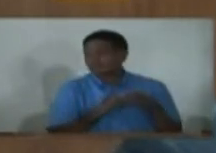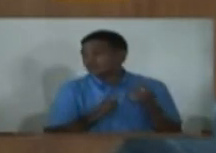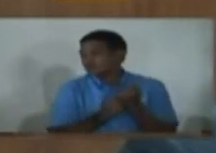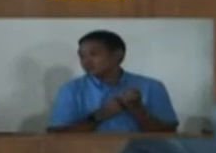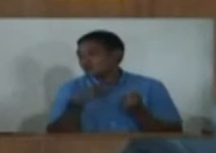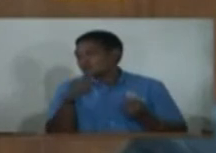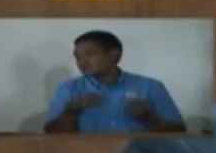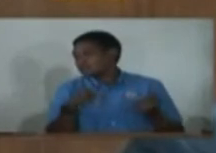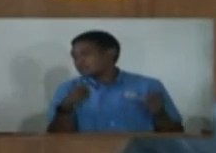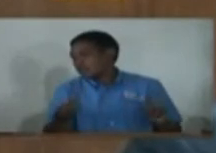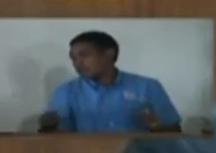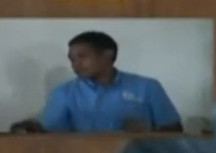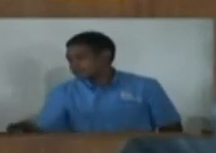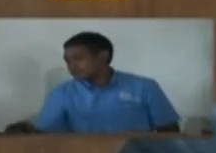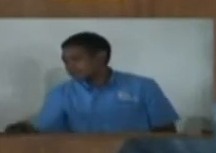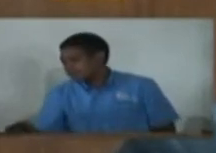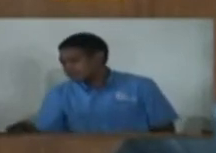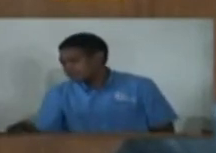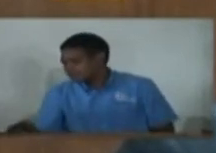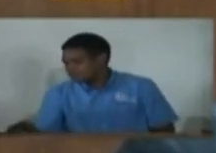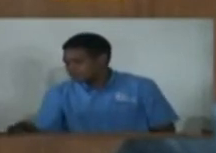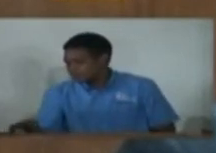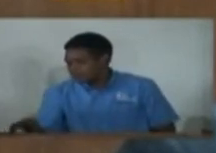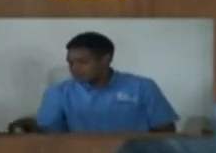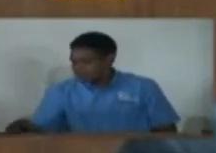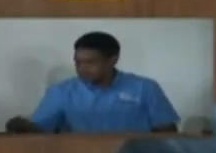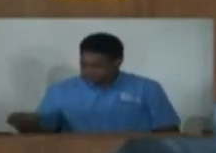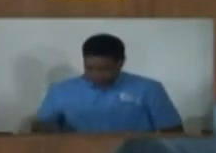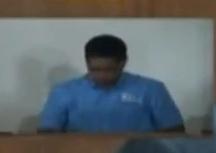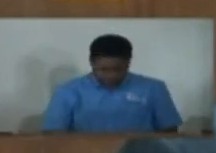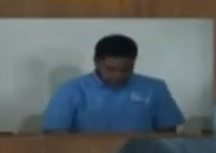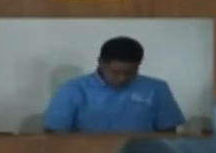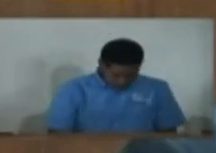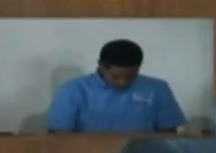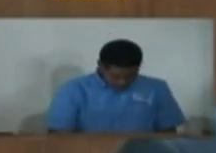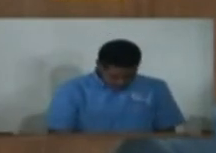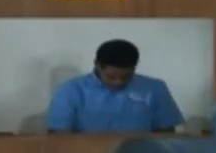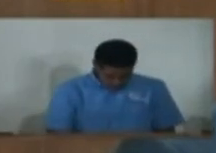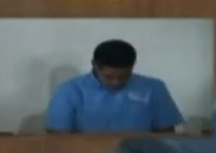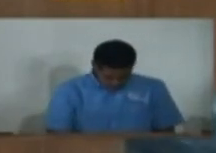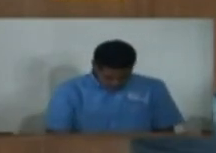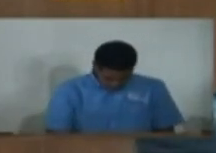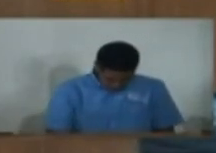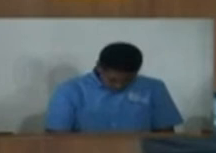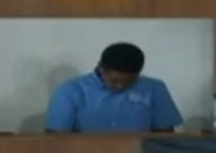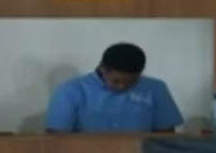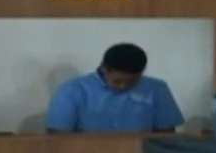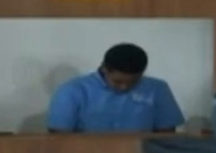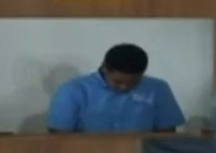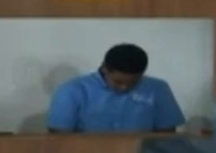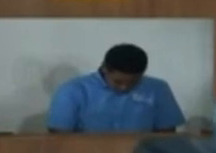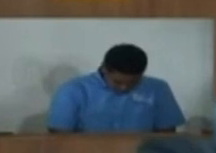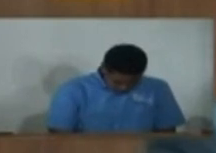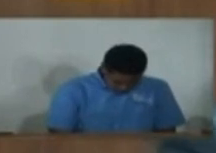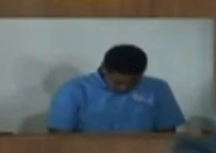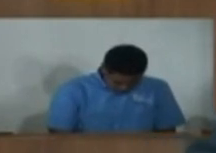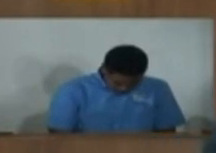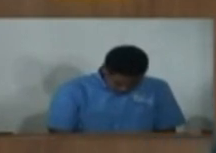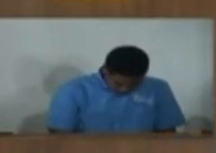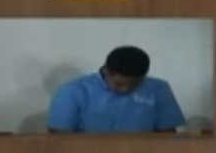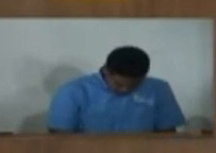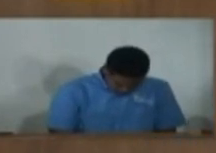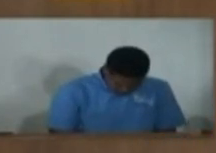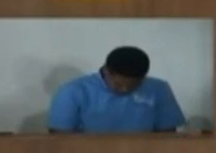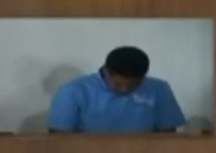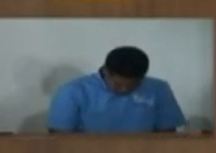And as leaders, we set the example and hope that others will follow. And